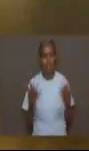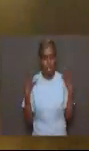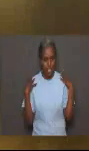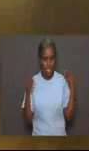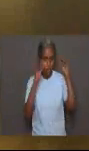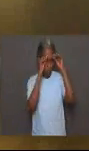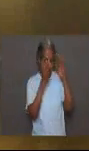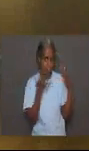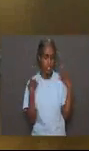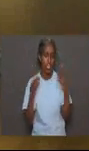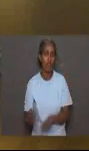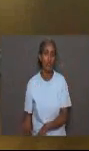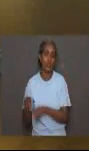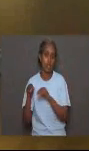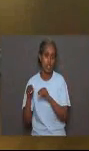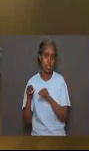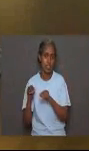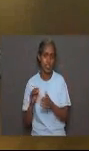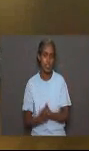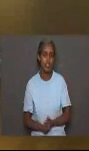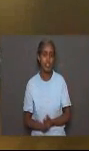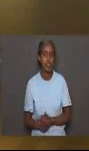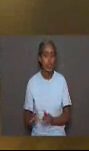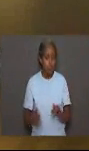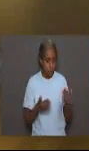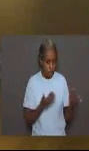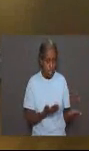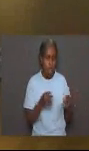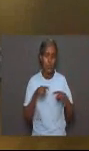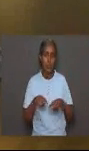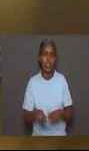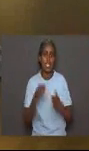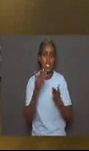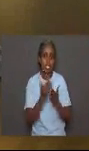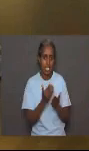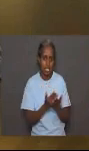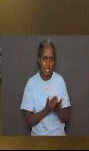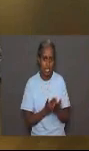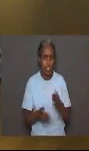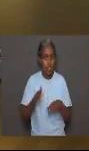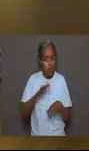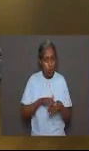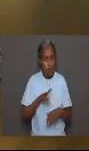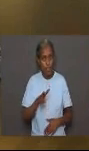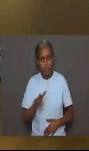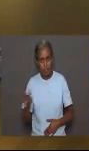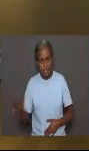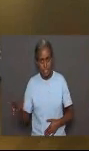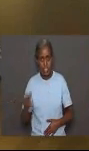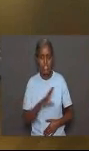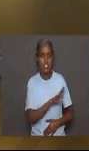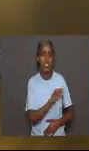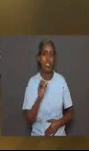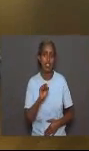Hello, teacher. Hello, students. Welcome to today's lesson on vectors